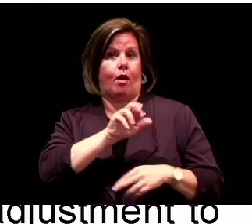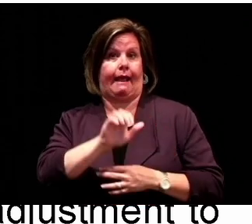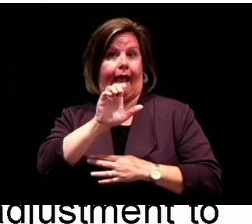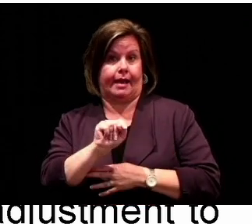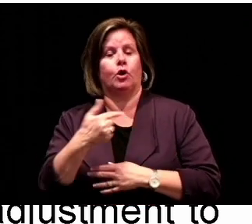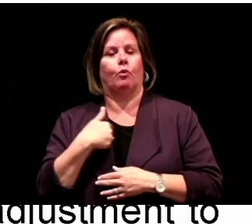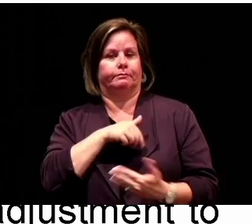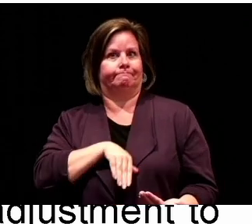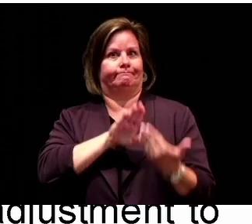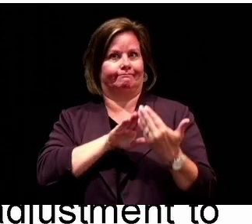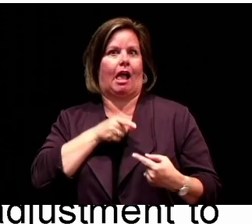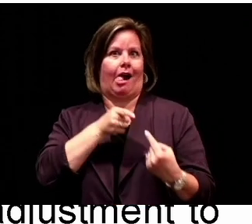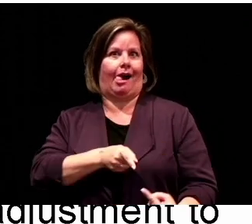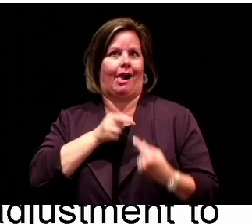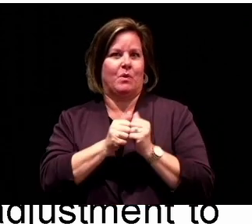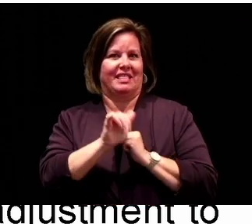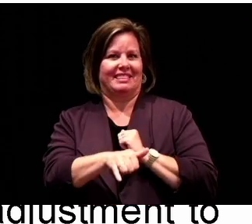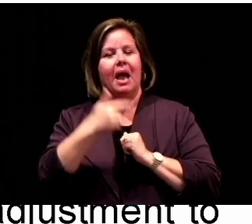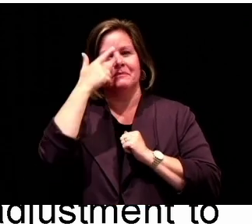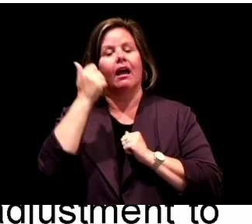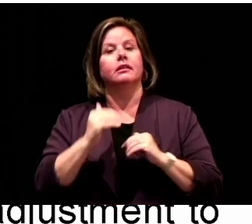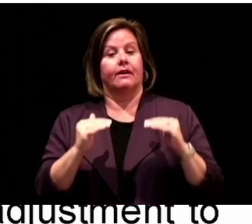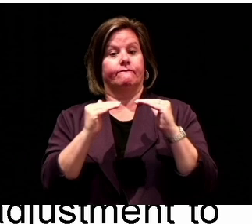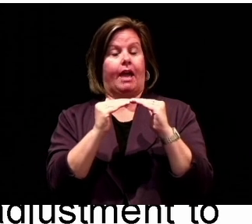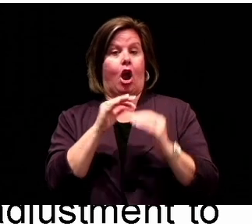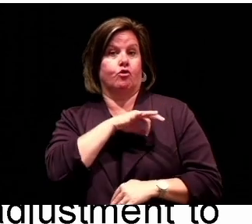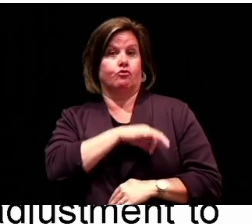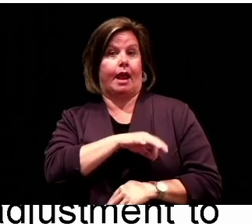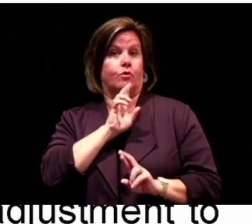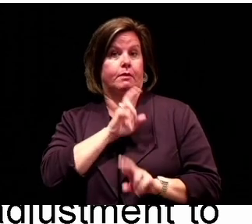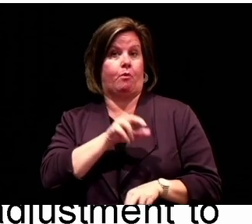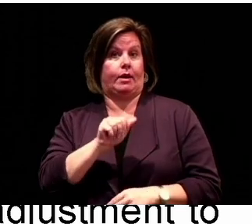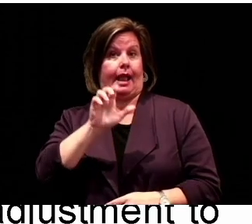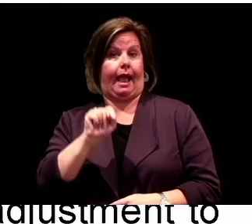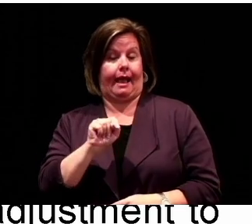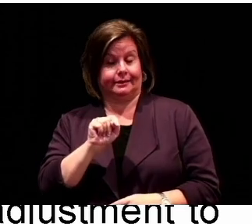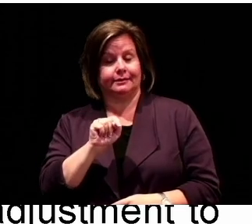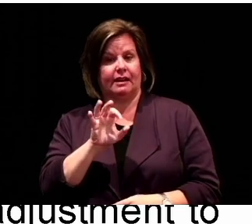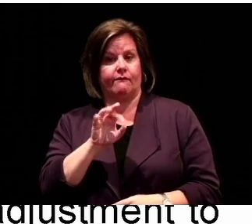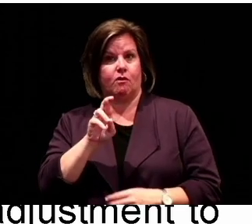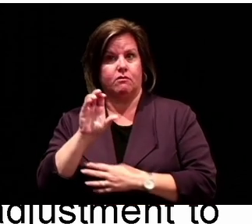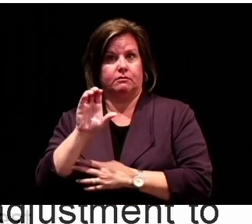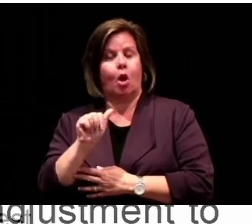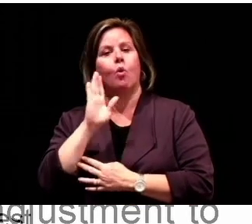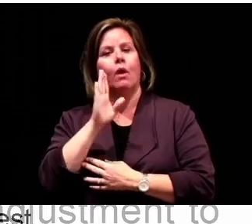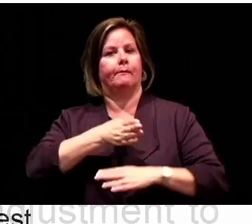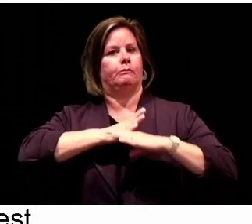of vandalism or property destruction, but is now on medication and is no longer a threat to the community.